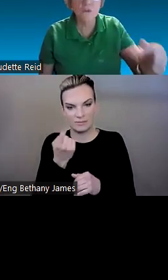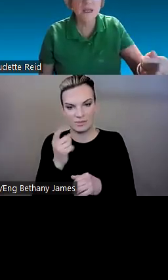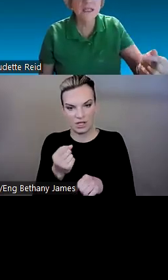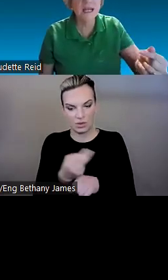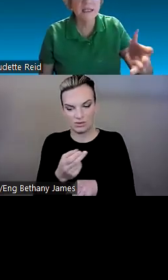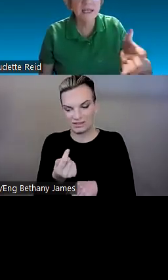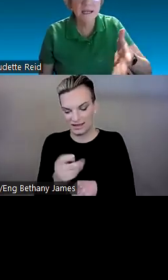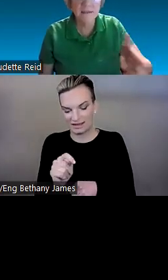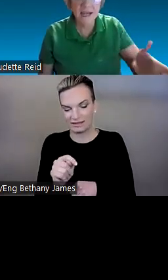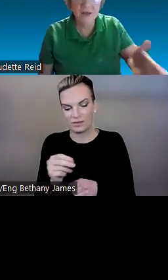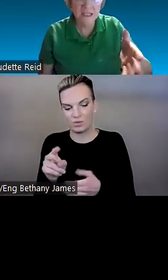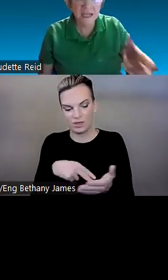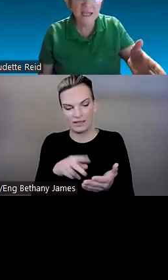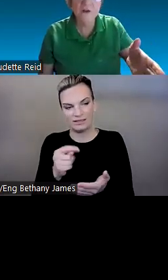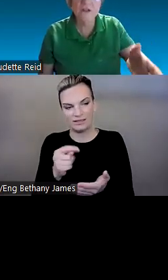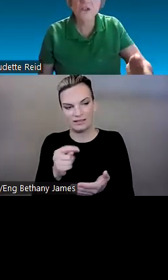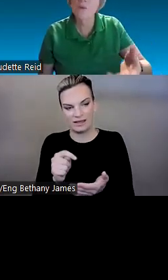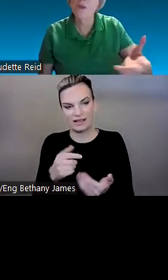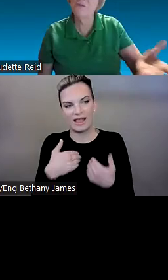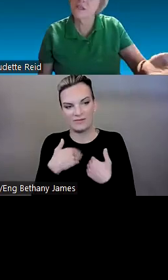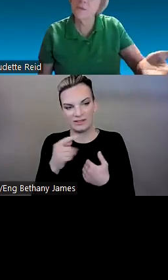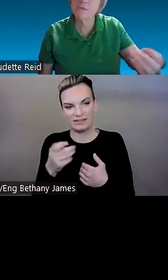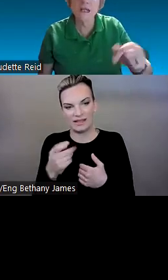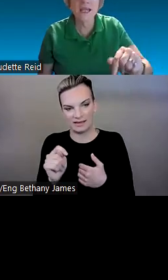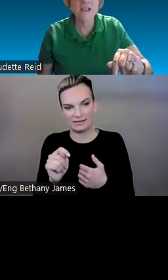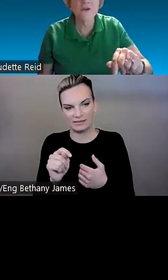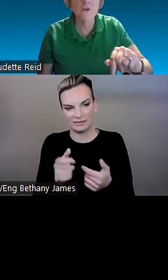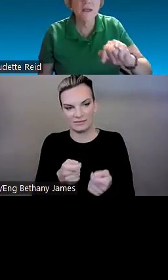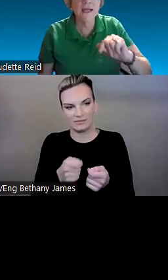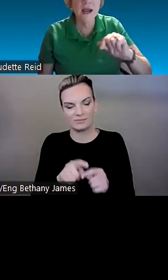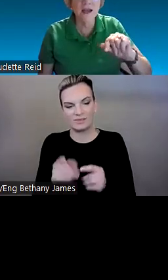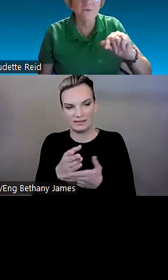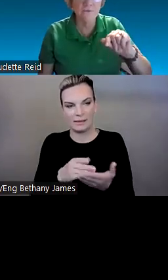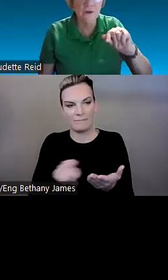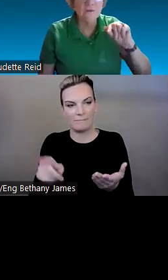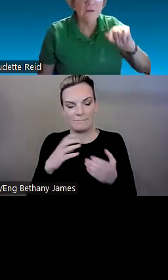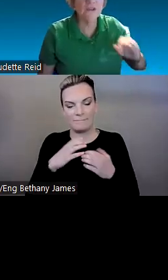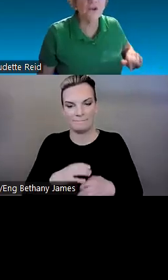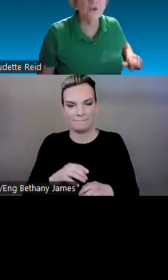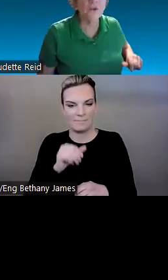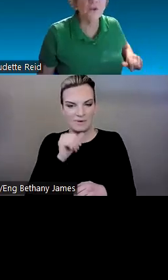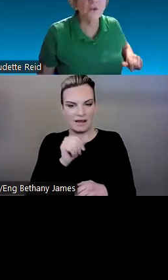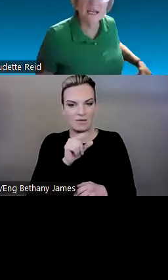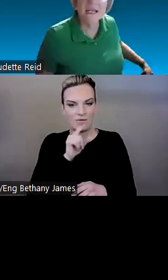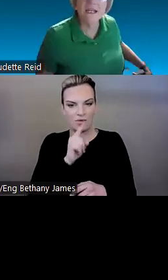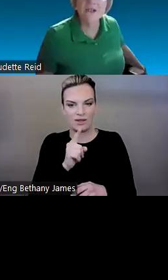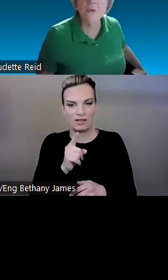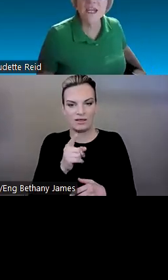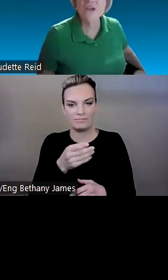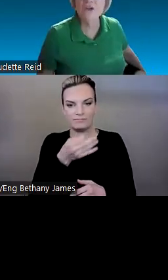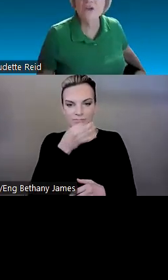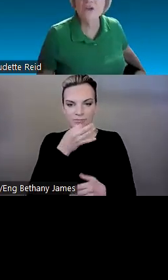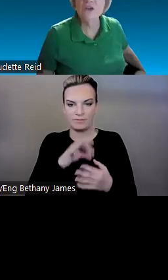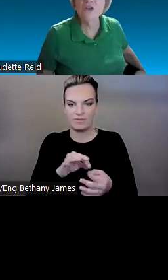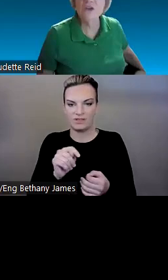and to read text, they have a text function, but we have some clients who really are not very functional with text. So we